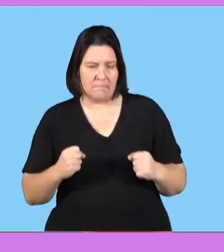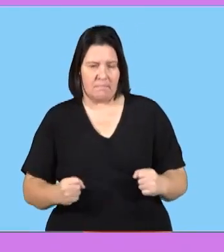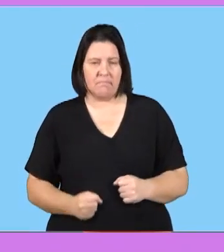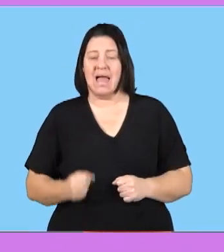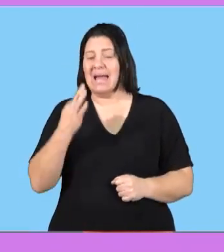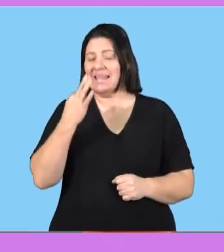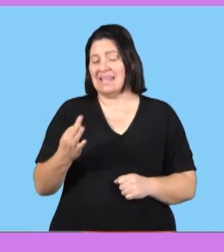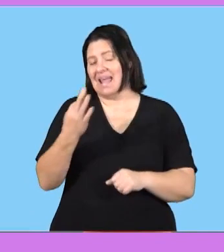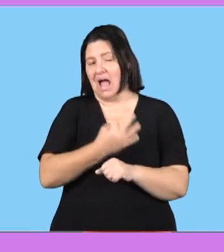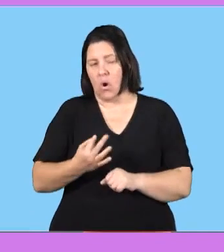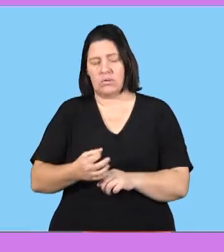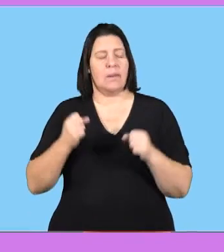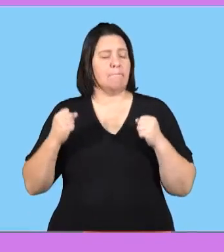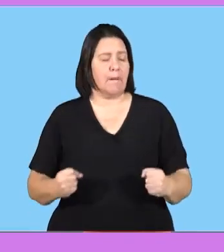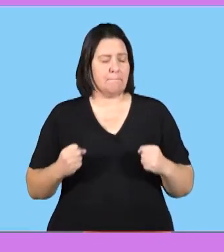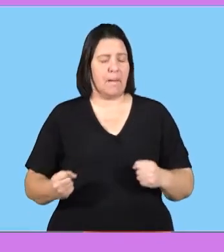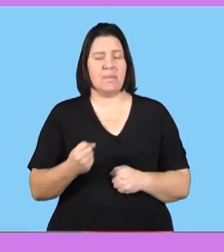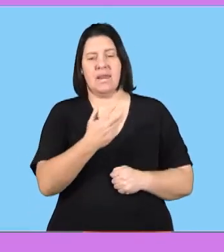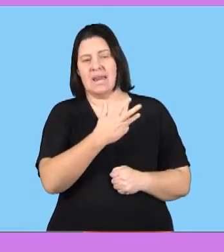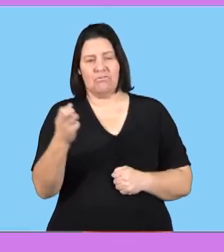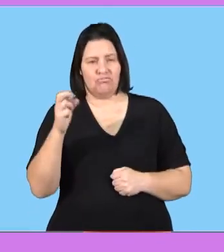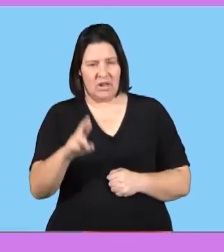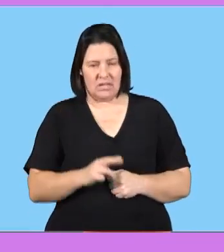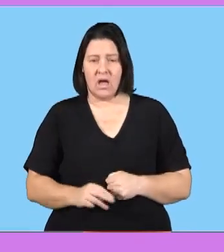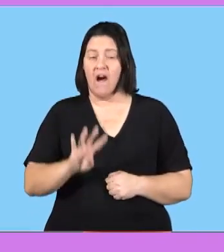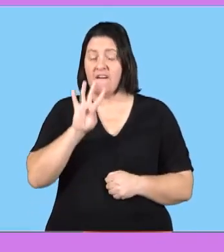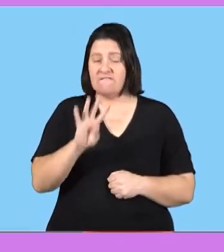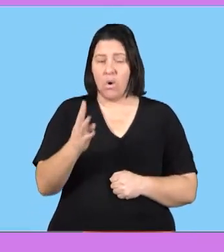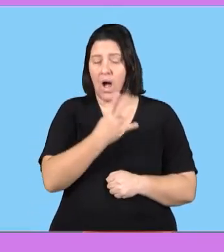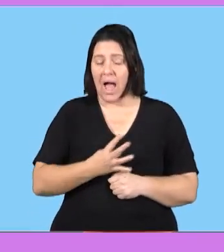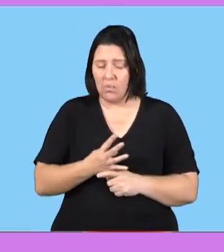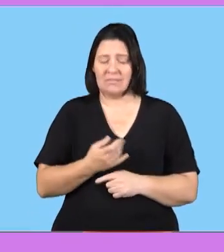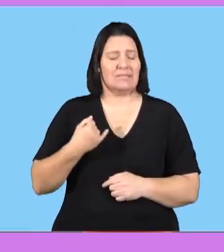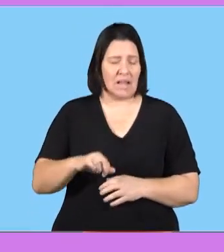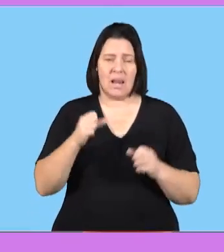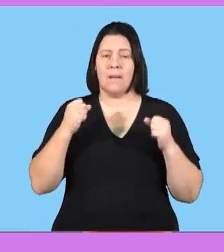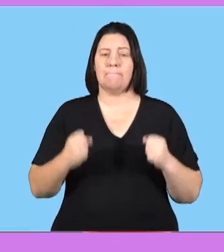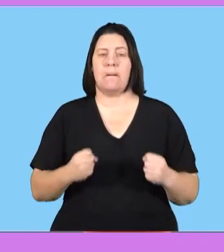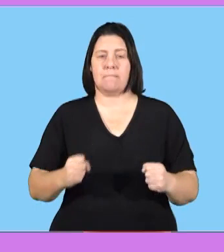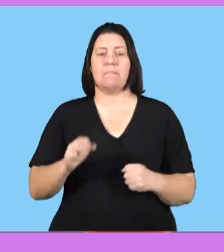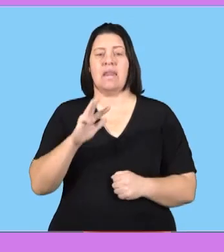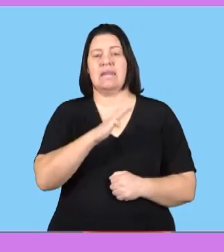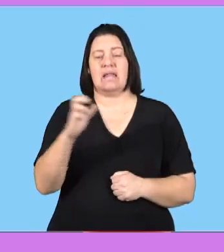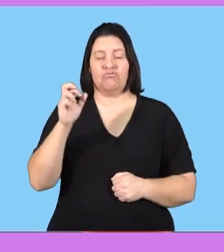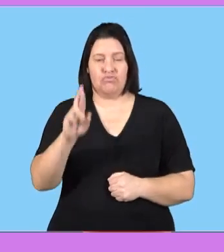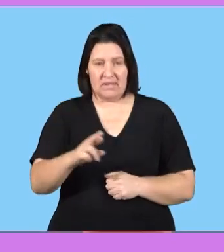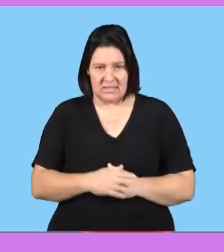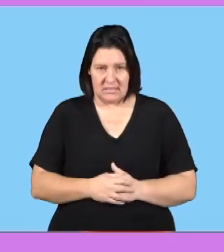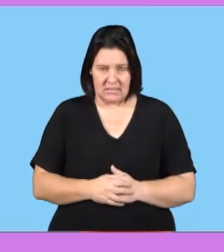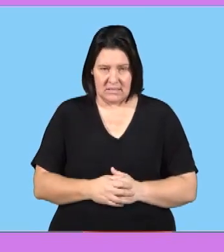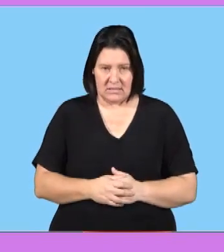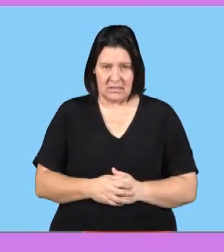rand. 3 hours is still 900 rand. And 4 hours is still 900